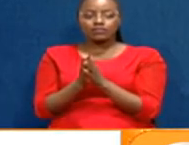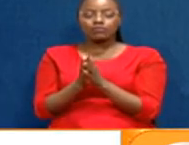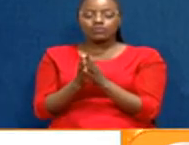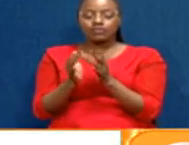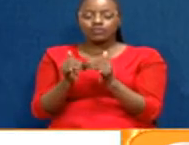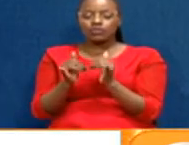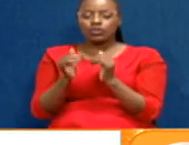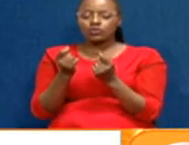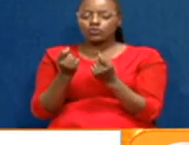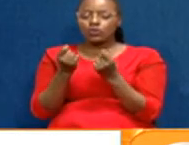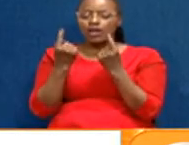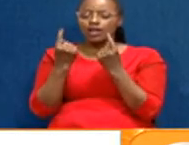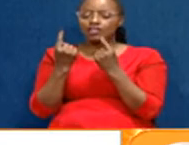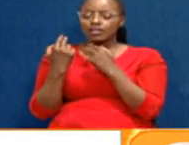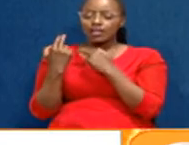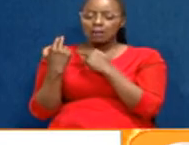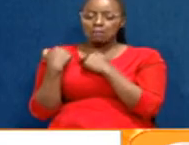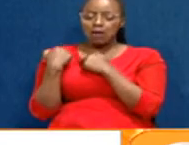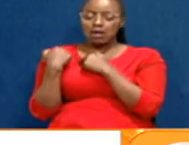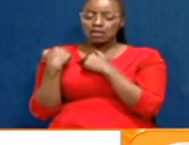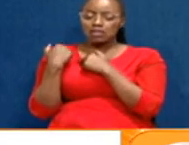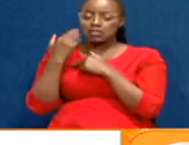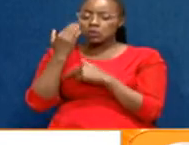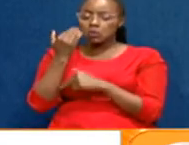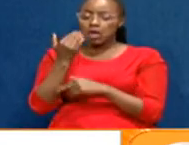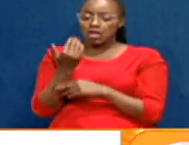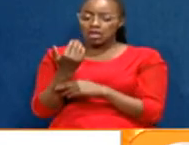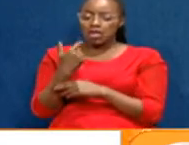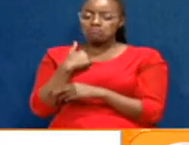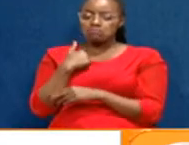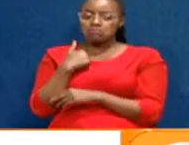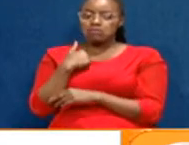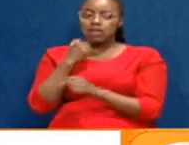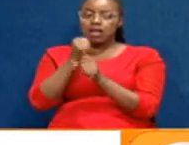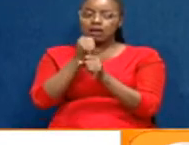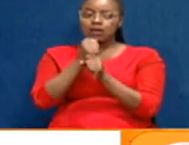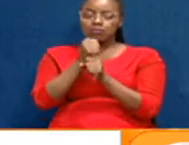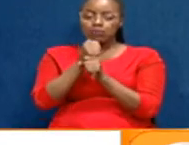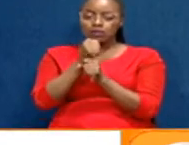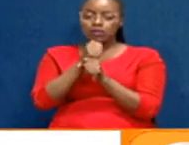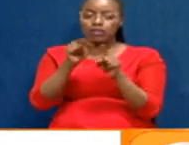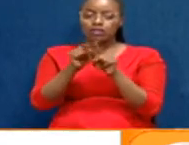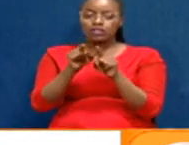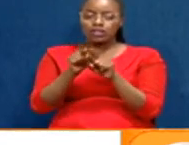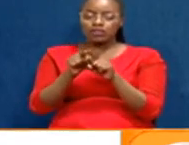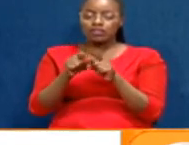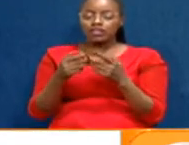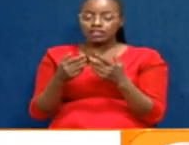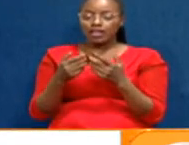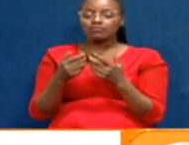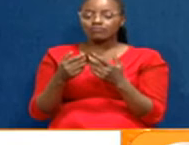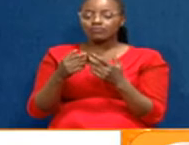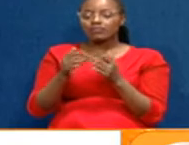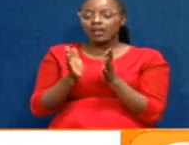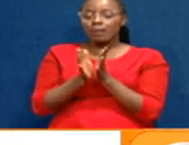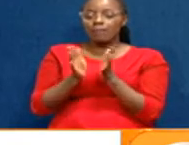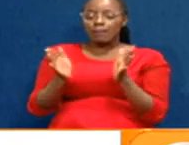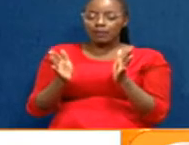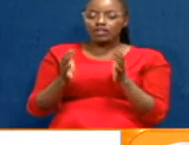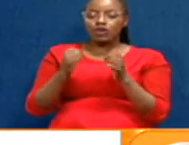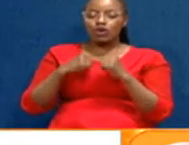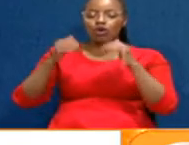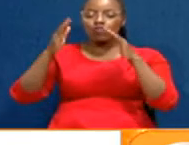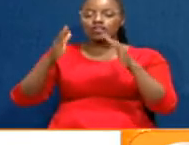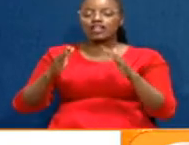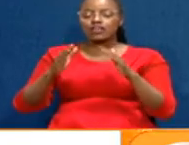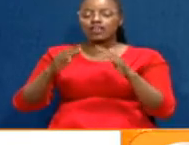I have tried to understand the mandate, because I've been working as a state officer, and at the beginning